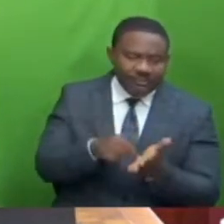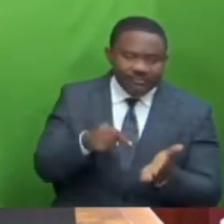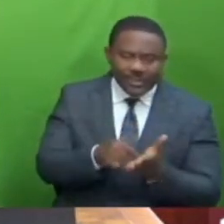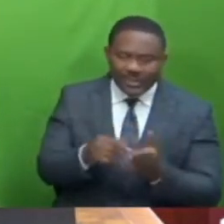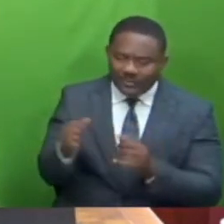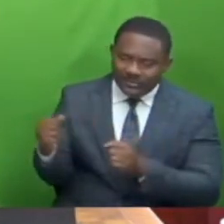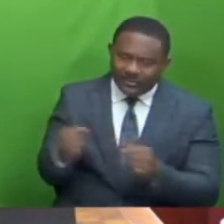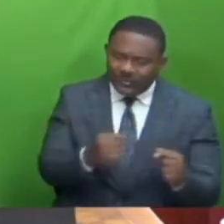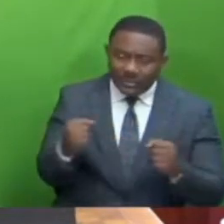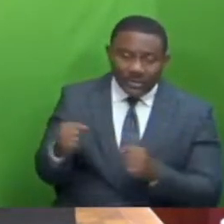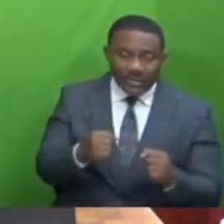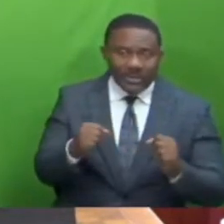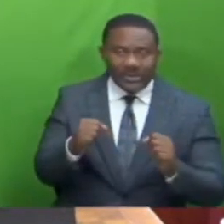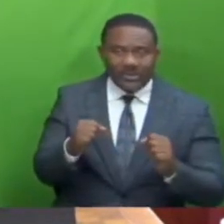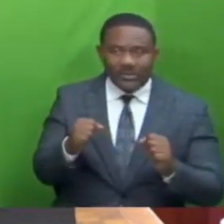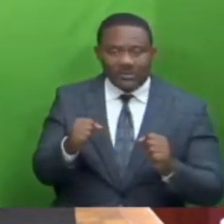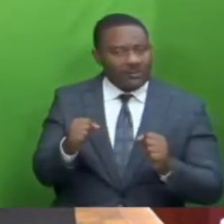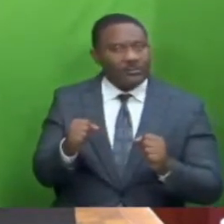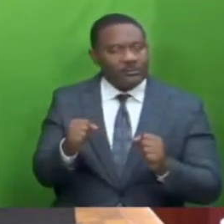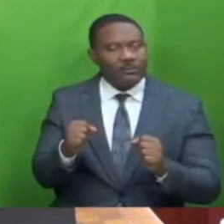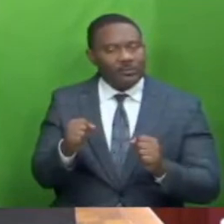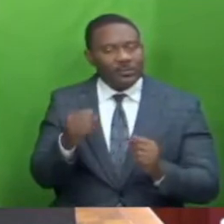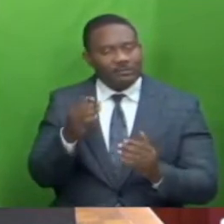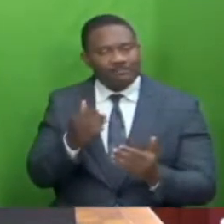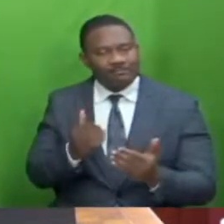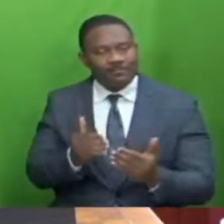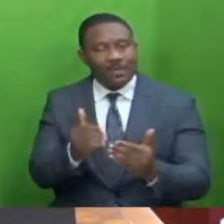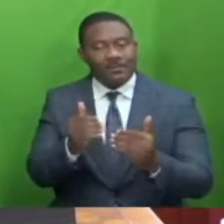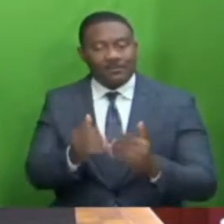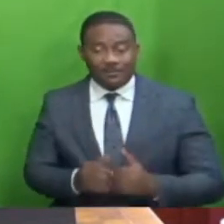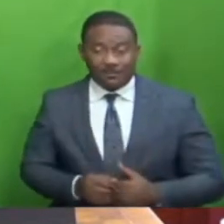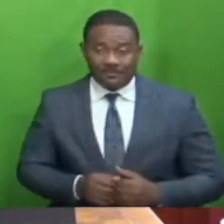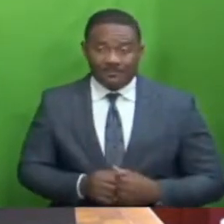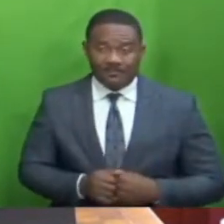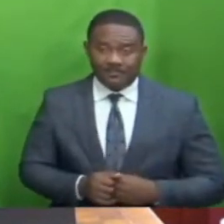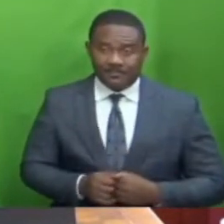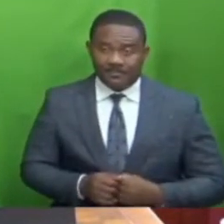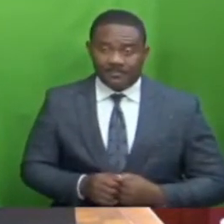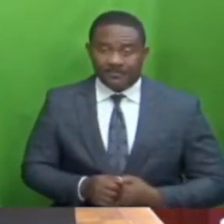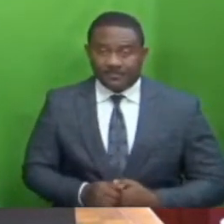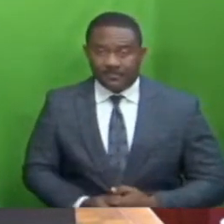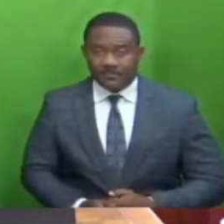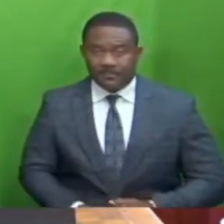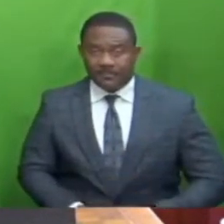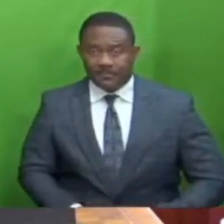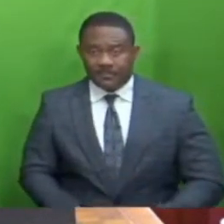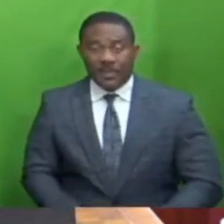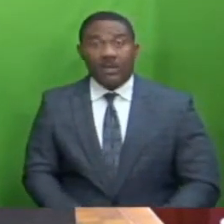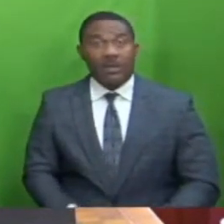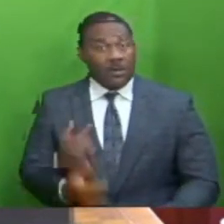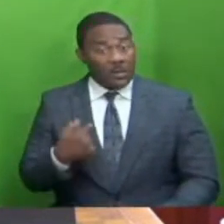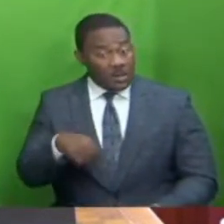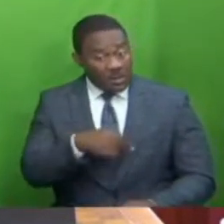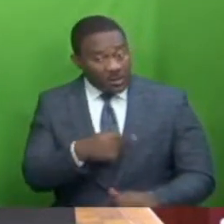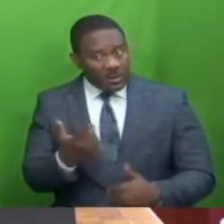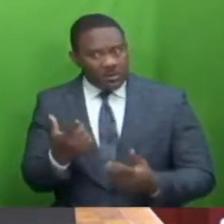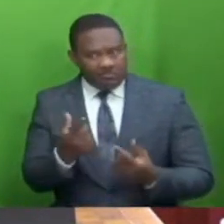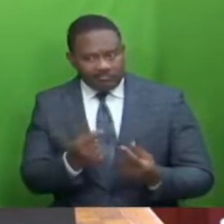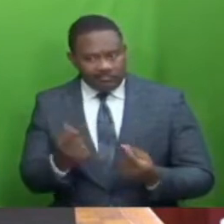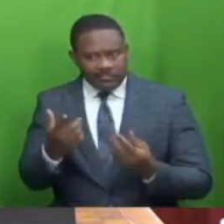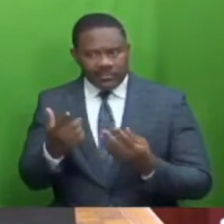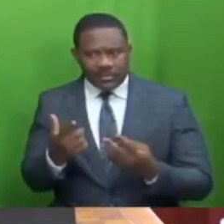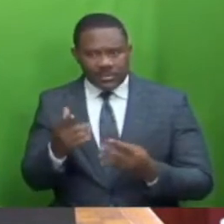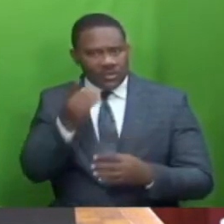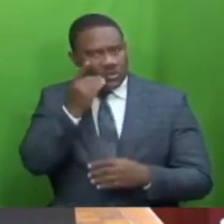restructuring program was pursued. Mr. Speaker, the perimeter for the restructuring includes both domestic, central government